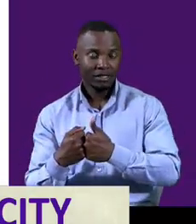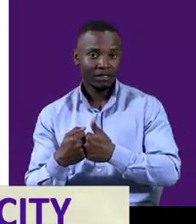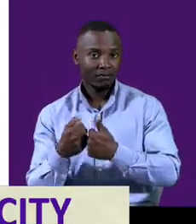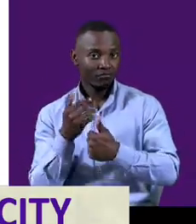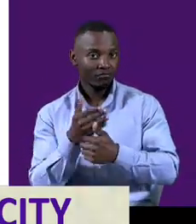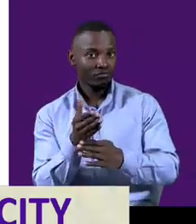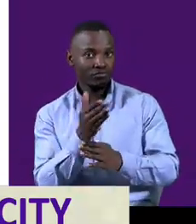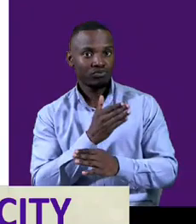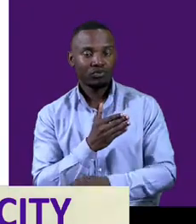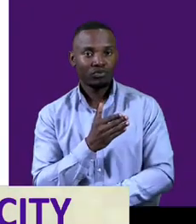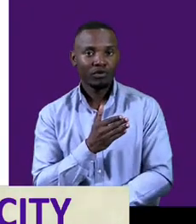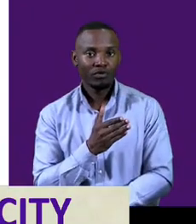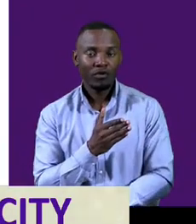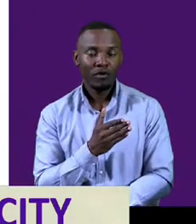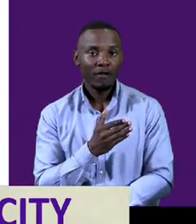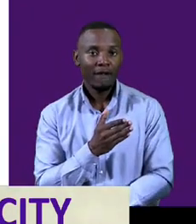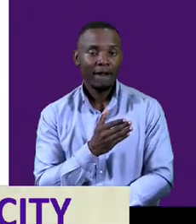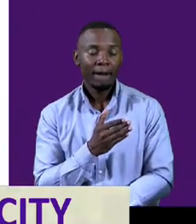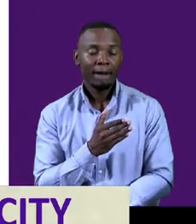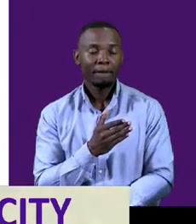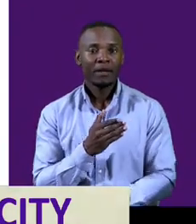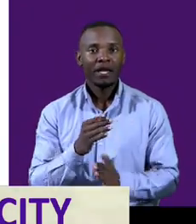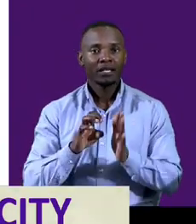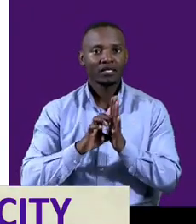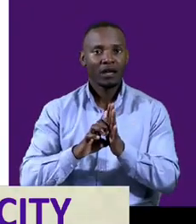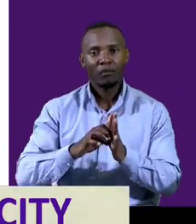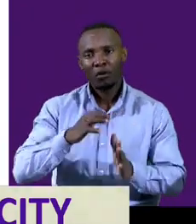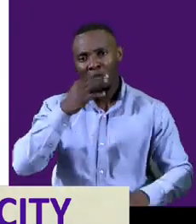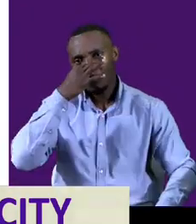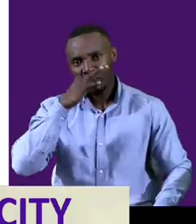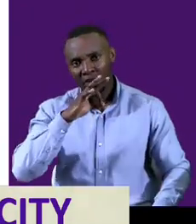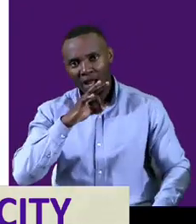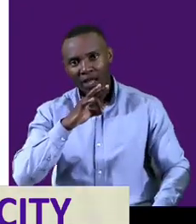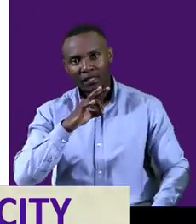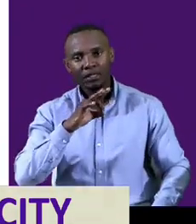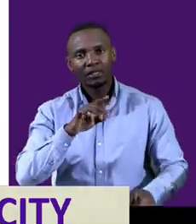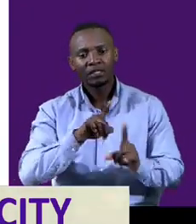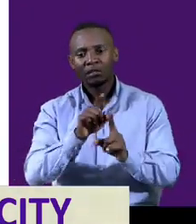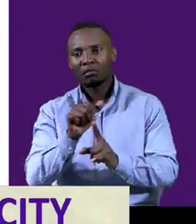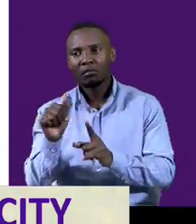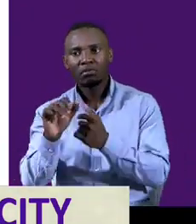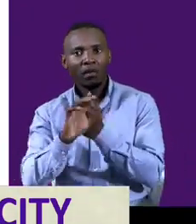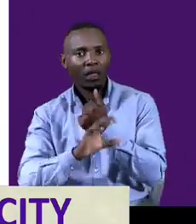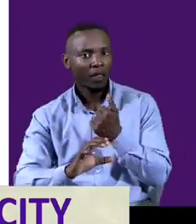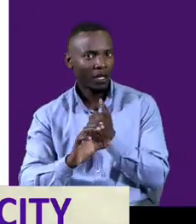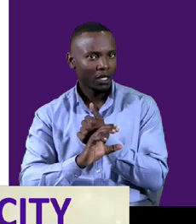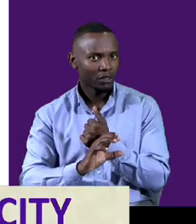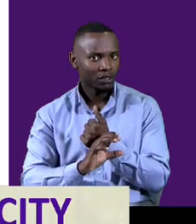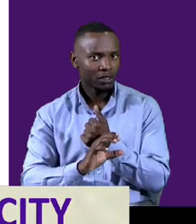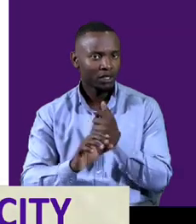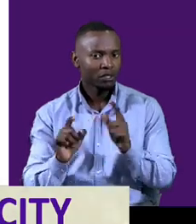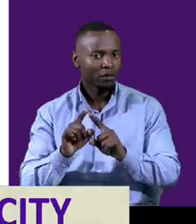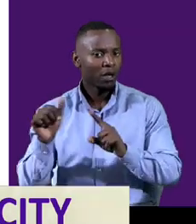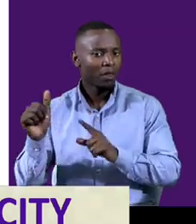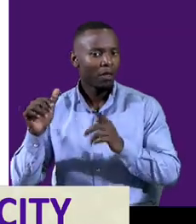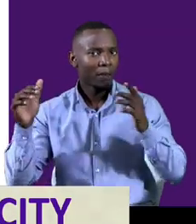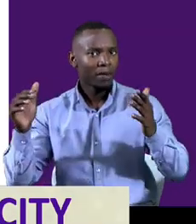to play Rugby Sevens like France, Argentina and other big